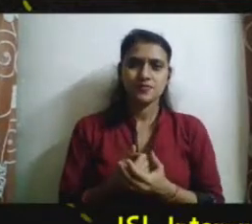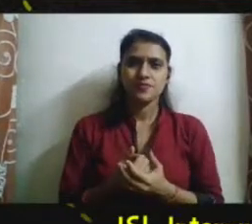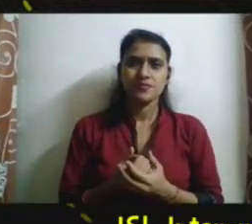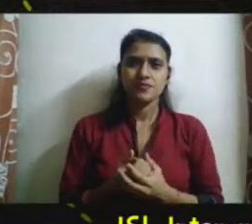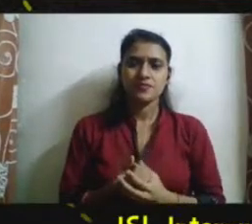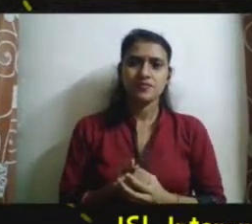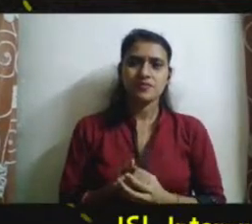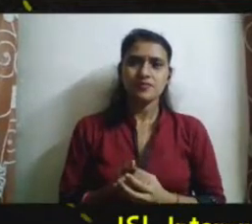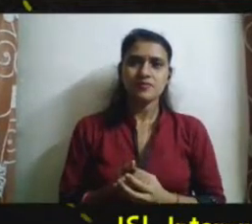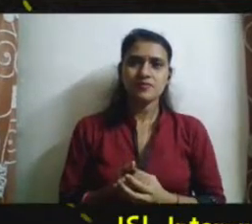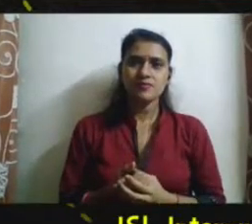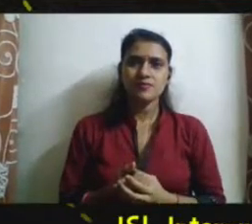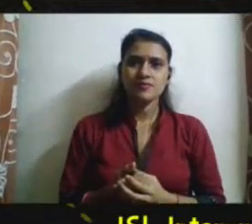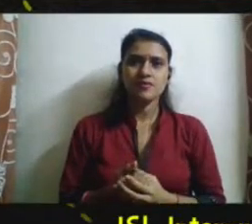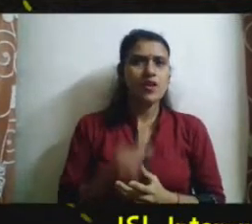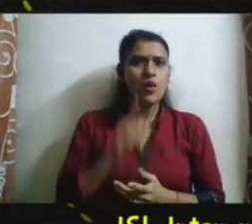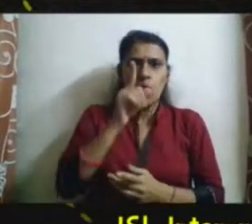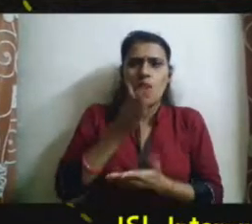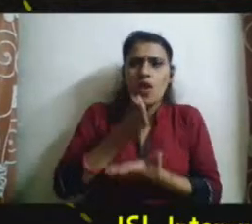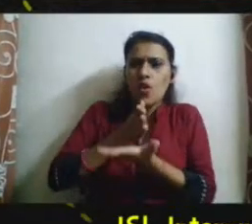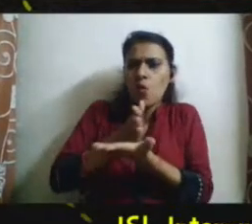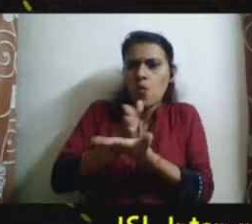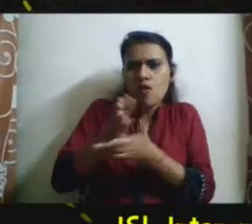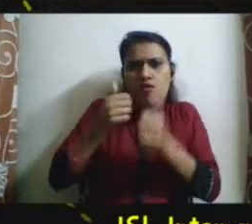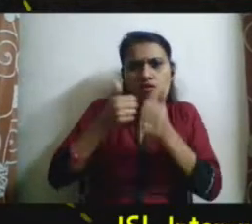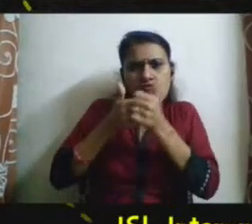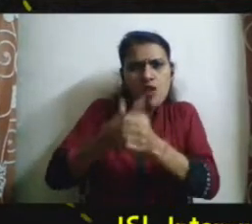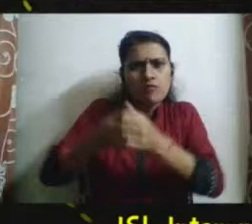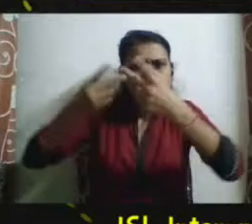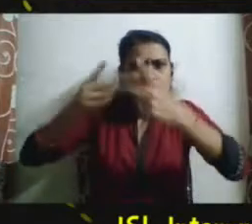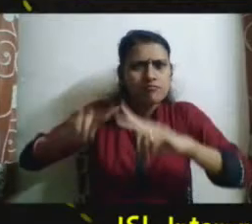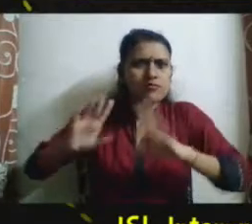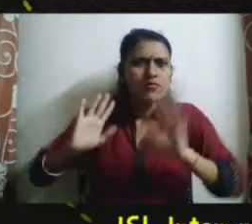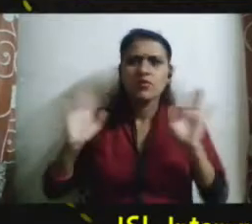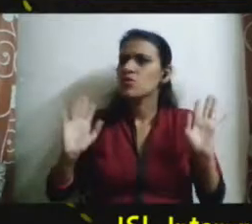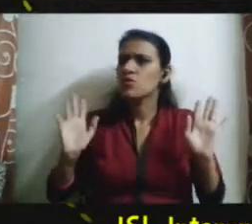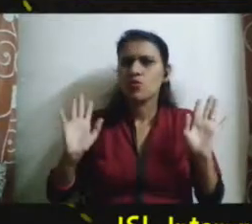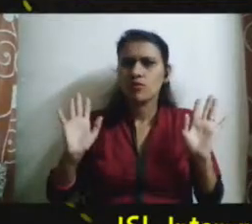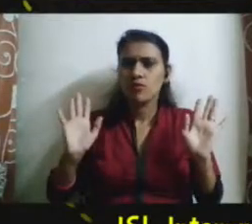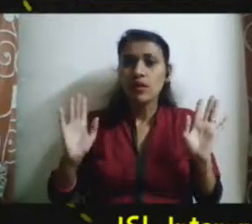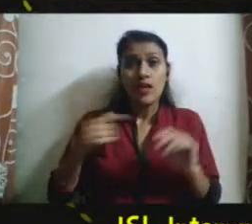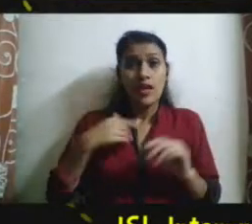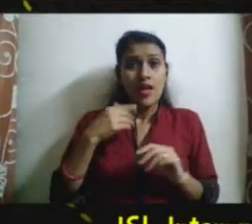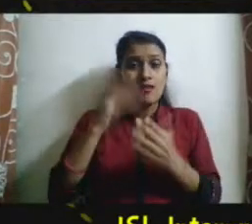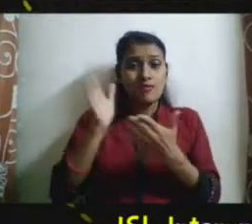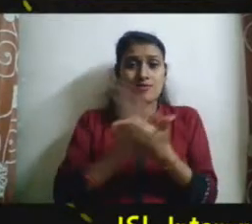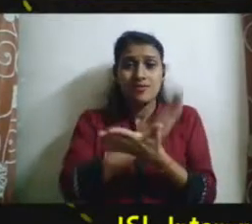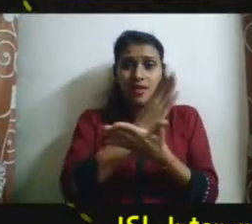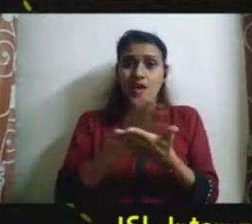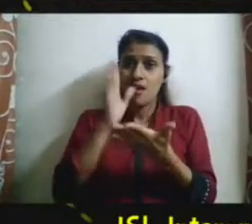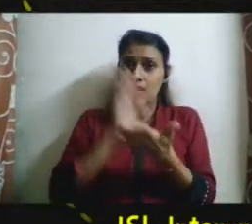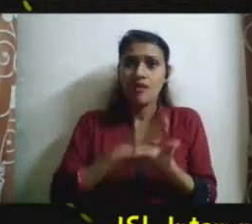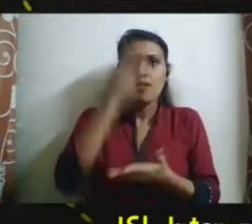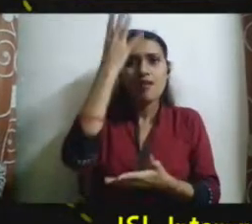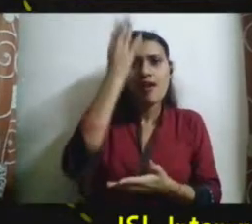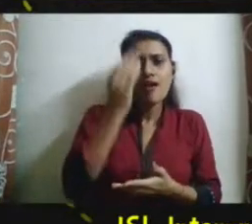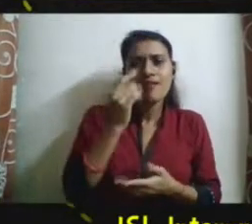there is no one way of interpreting all of this. So when I'm singing Raat Piya Bin Neend Aayi,